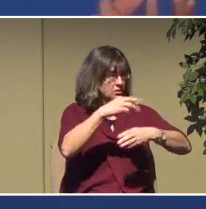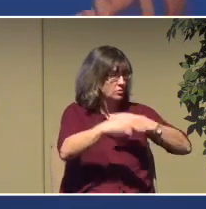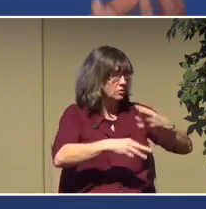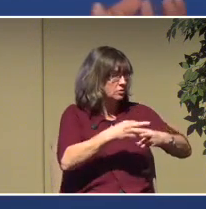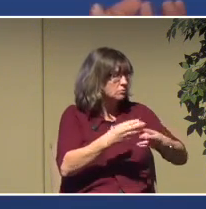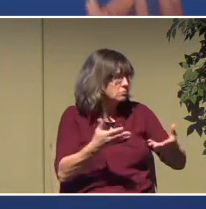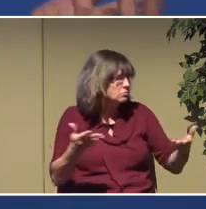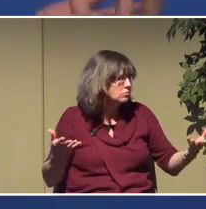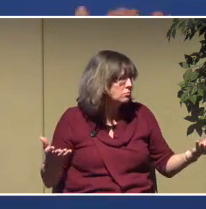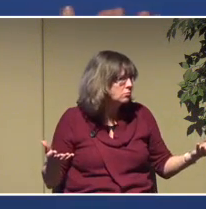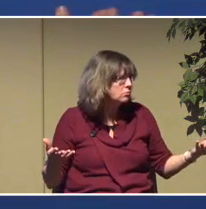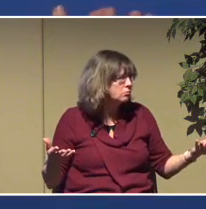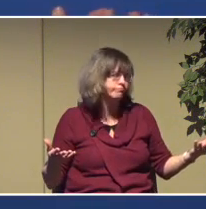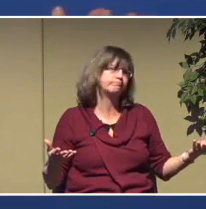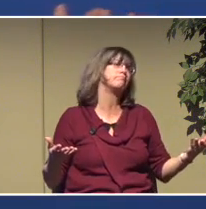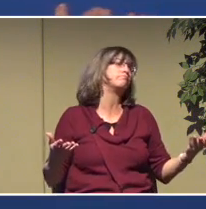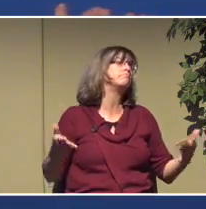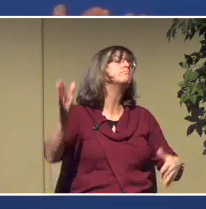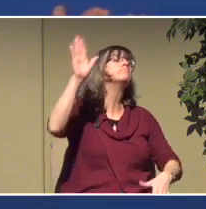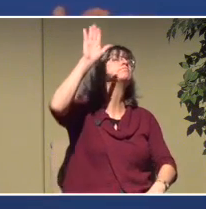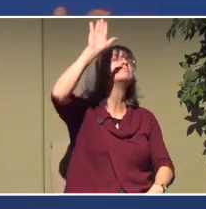But it was the Father's will